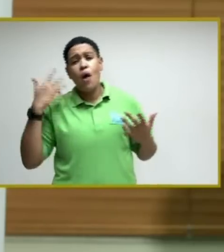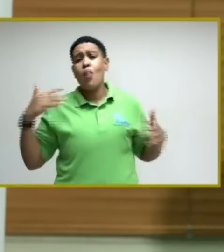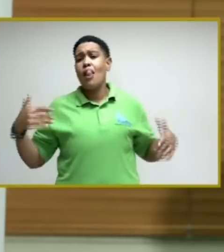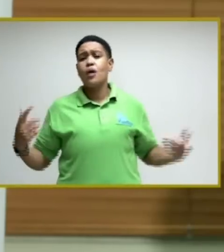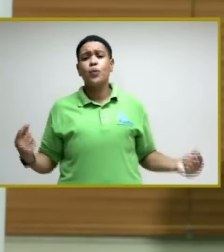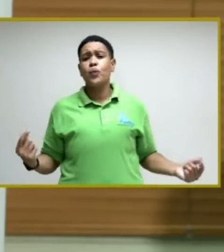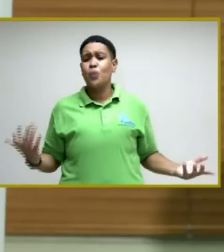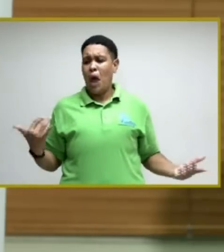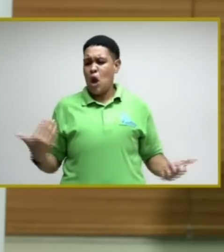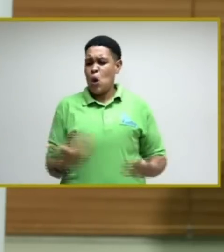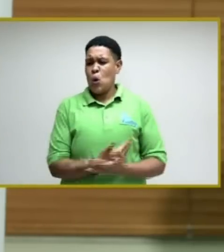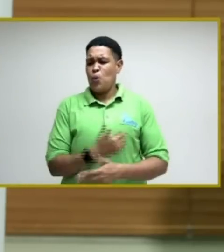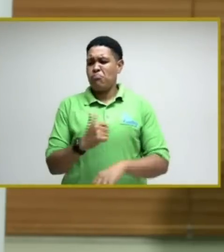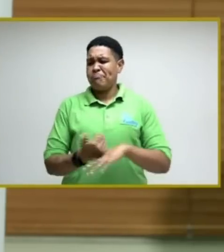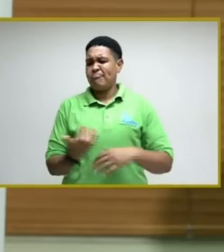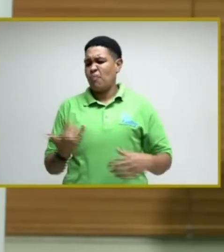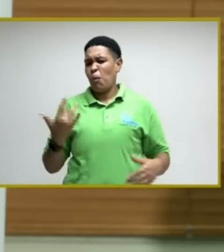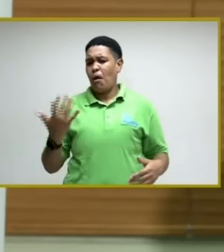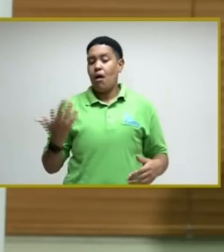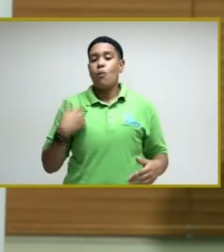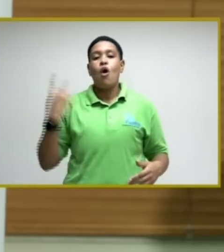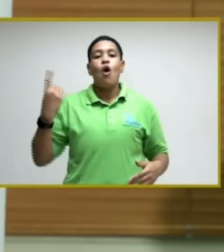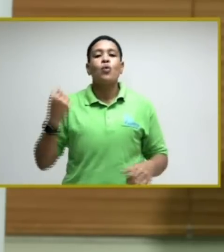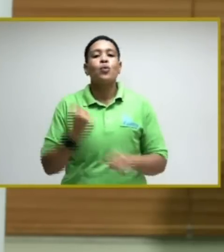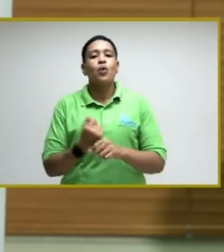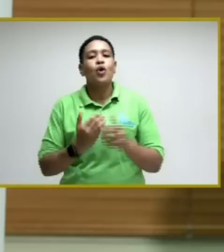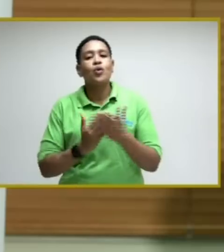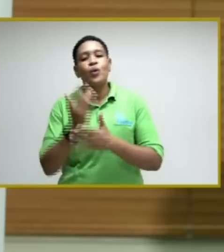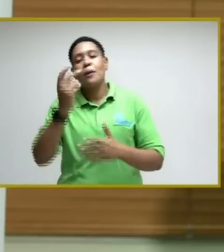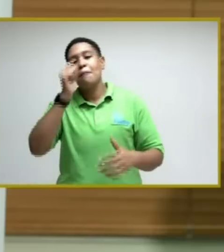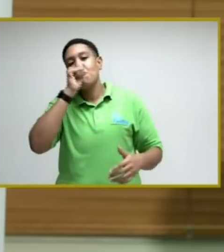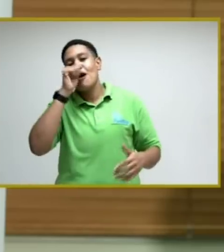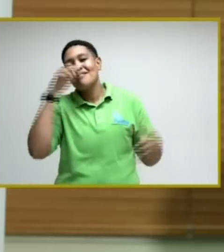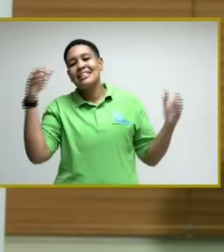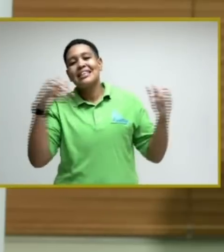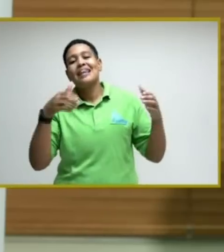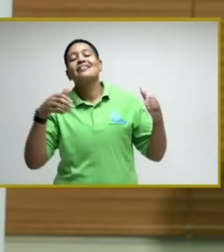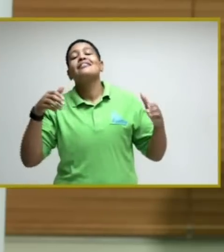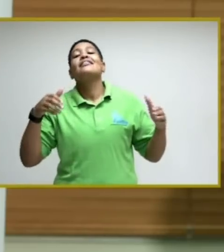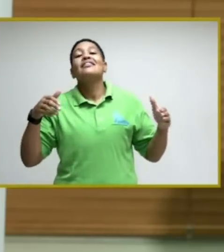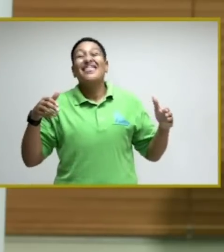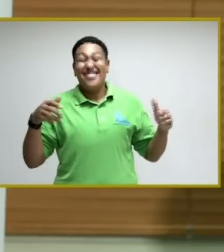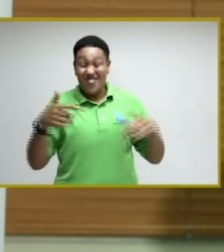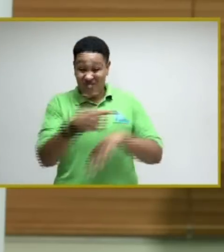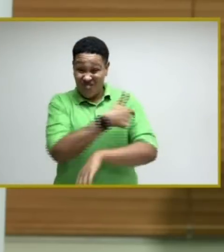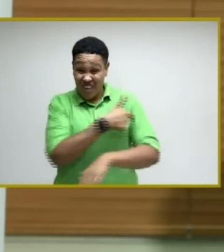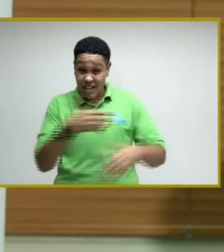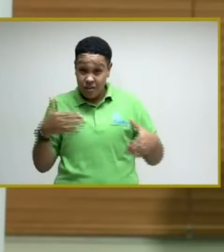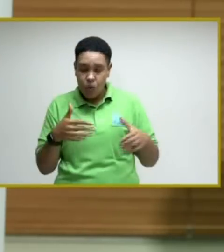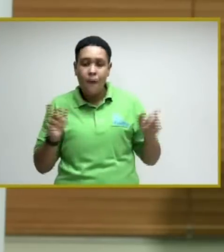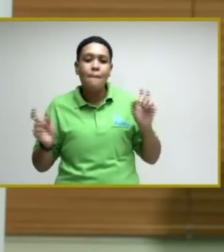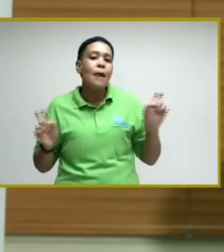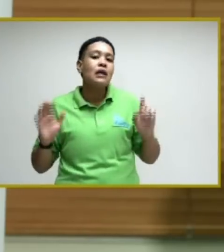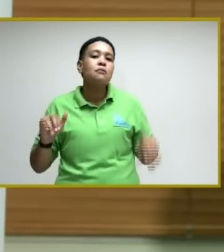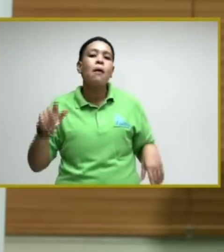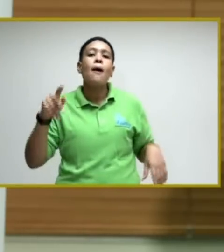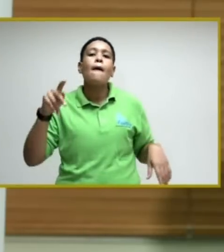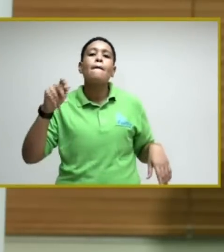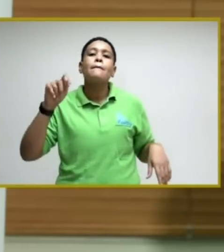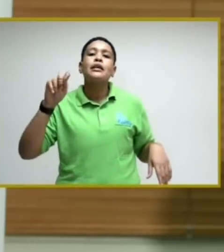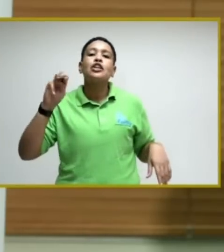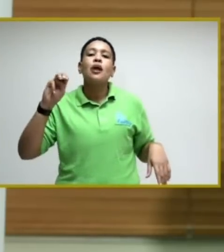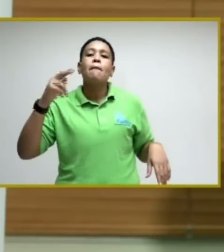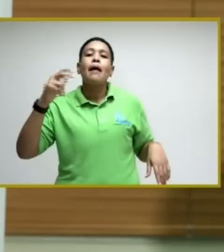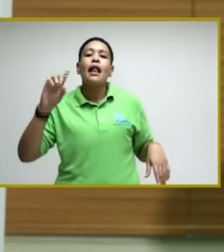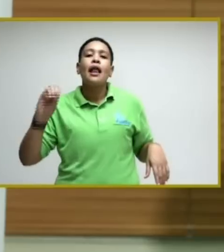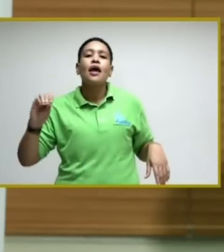always working through the private sector vaccine initiative chaired by Peter Meledo to put in the software. He